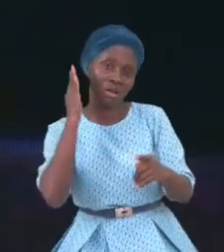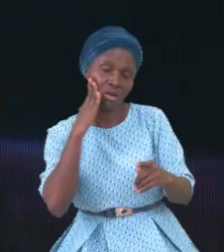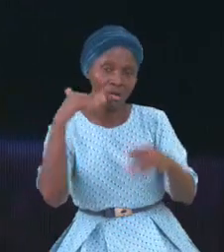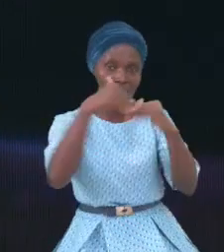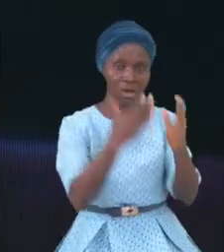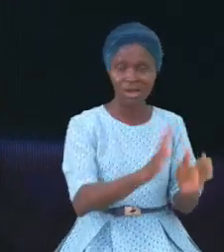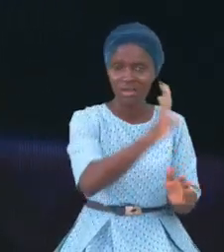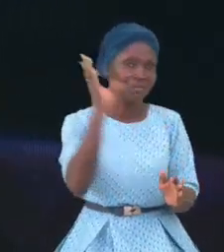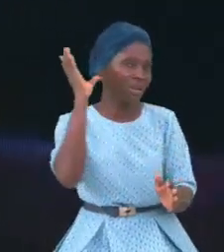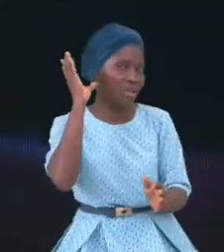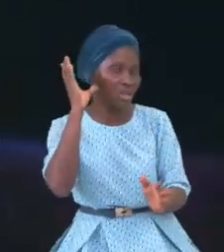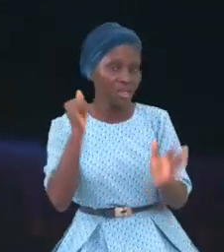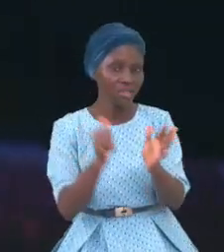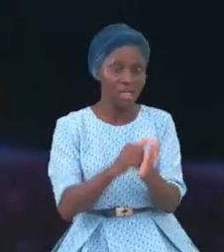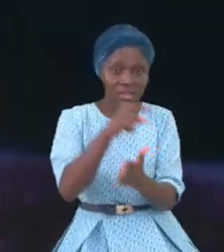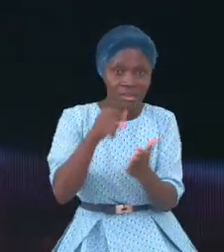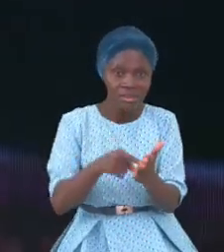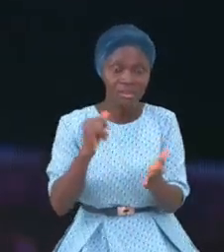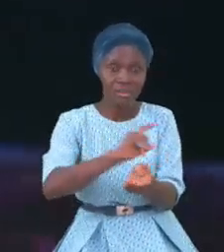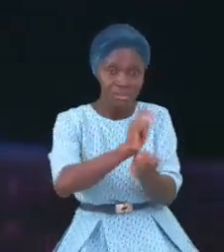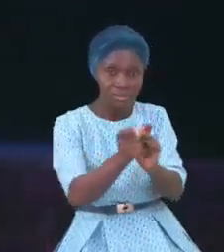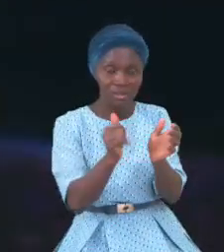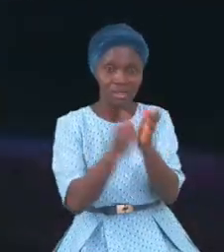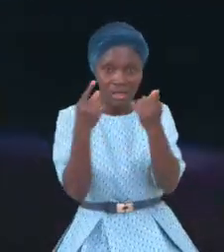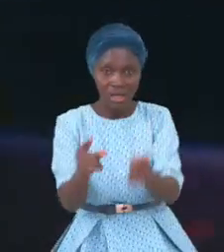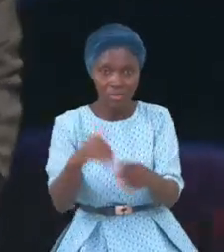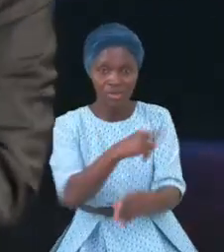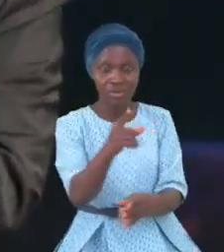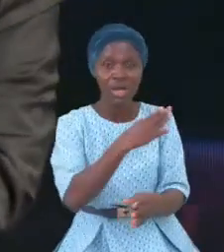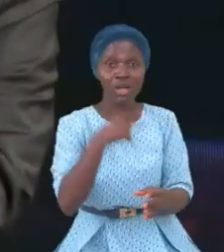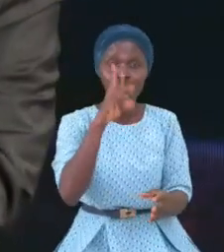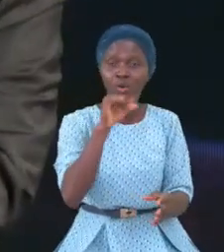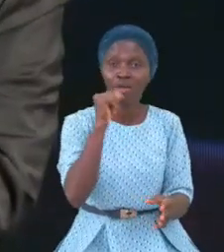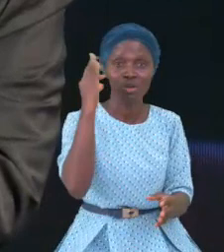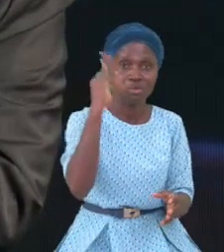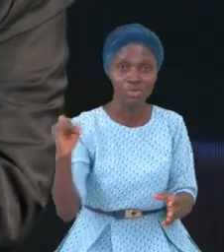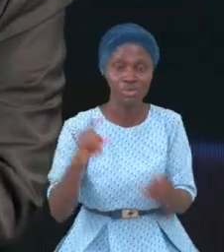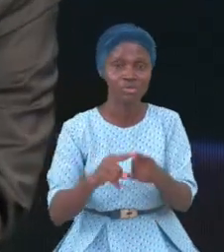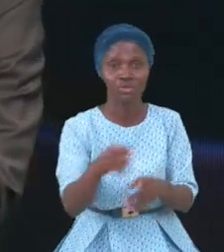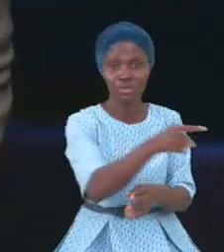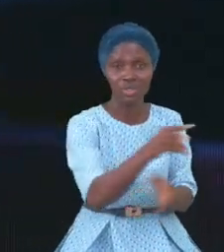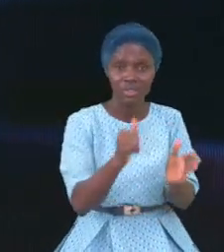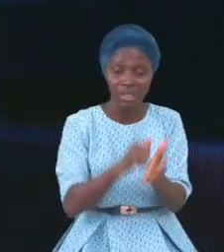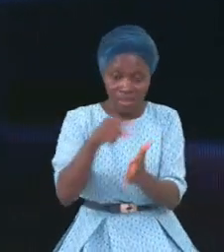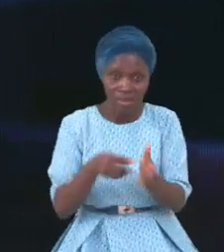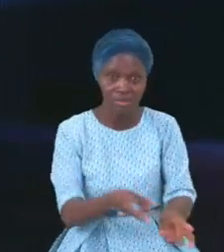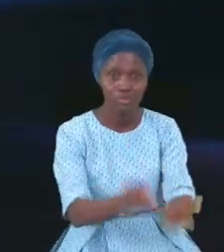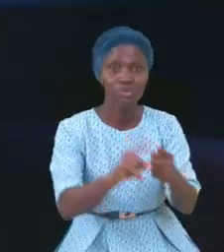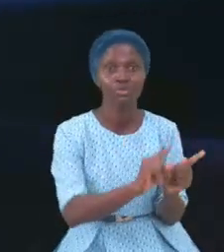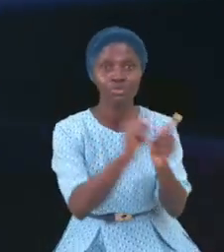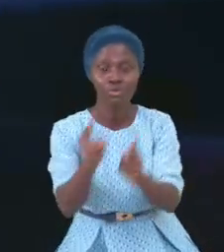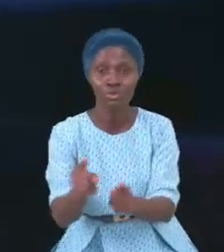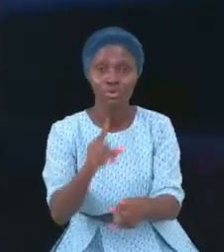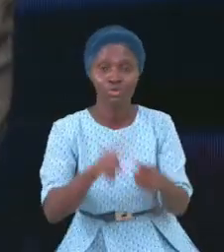that has taken place, and you're not telling them that this is the way to go, walk ye therein. When